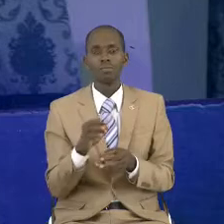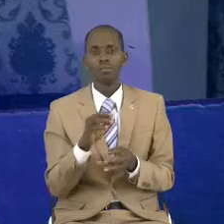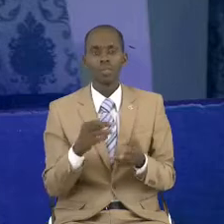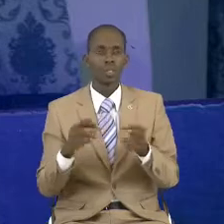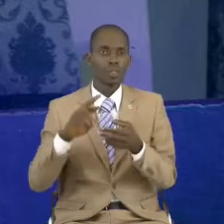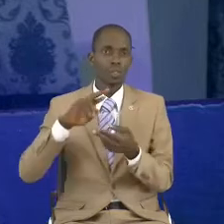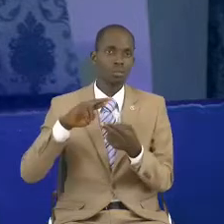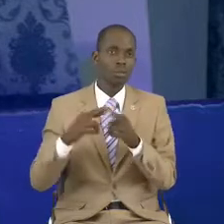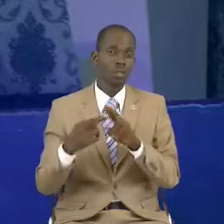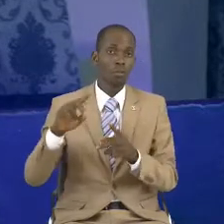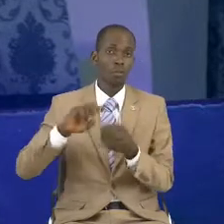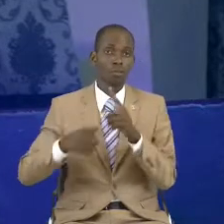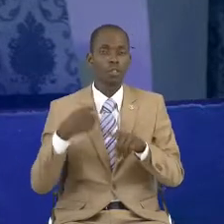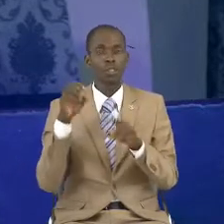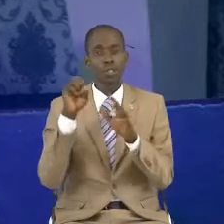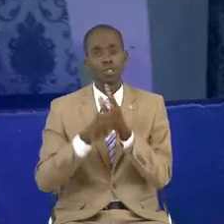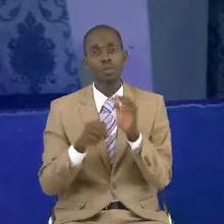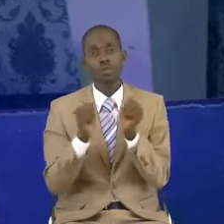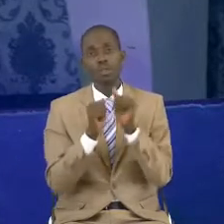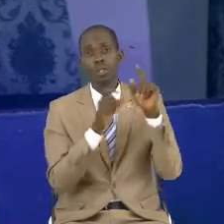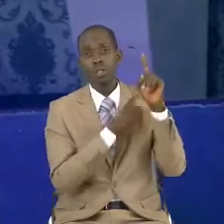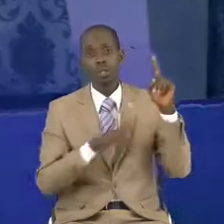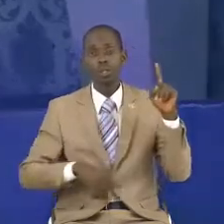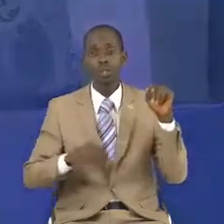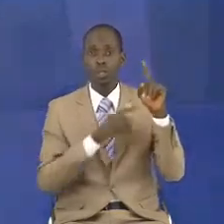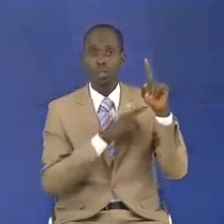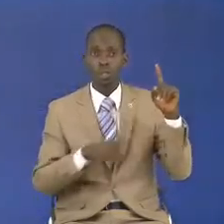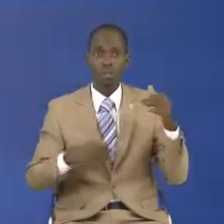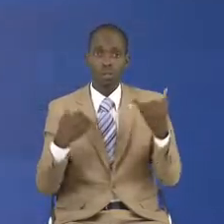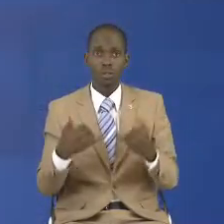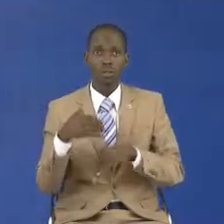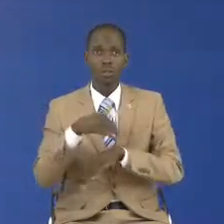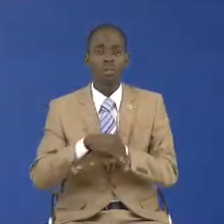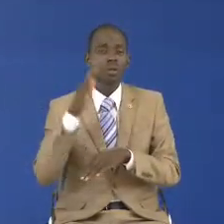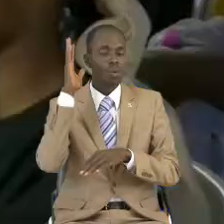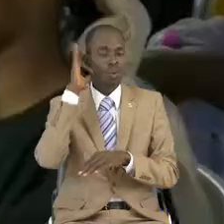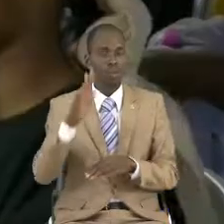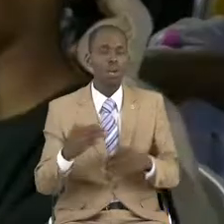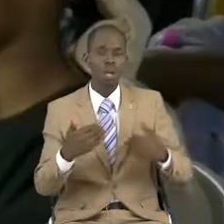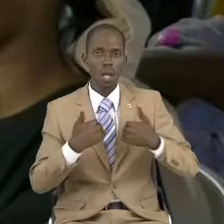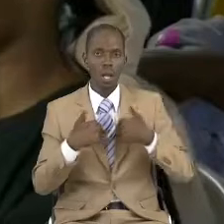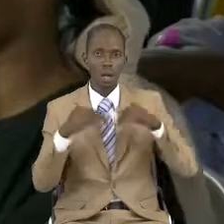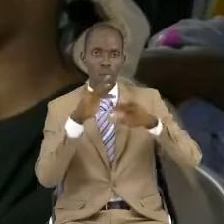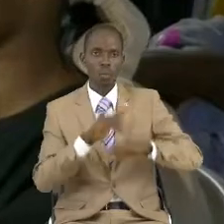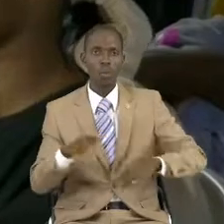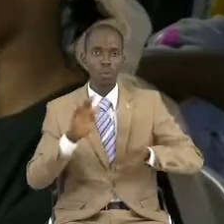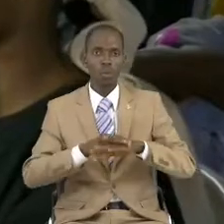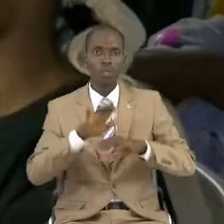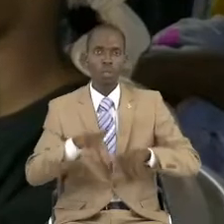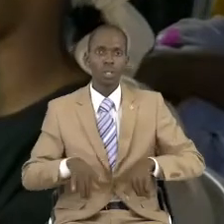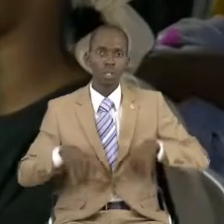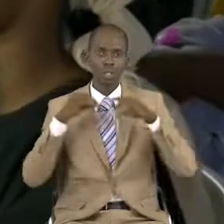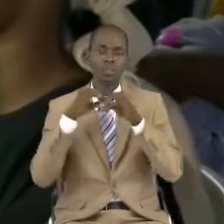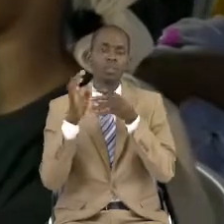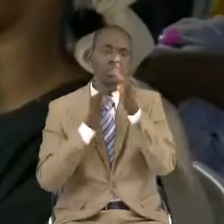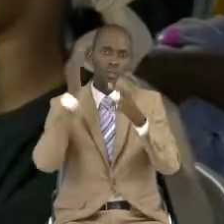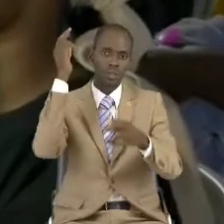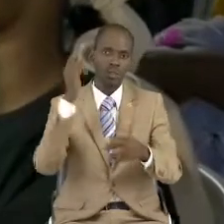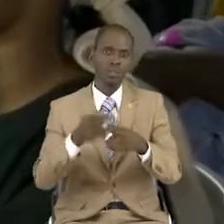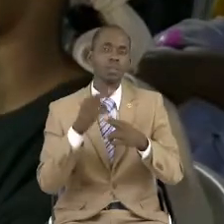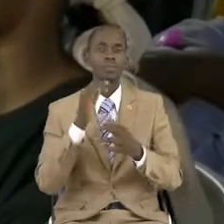with the lord the lord tonight will have mercy upon your life in jesus name